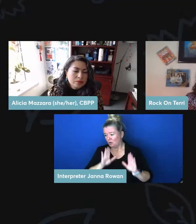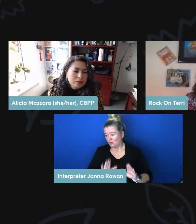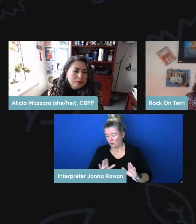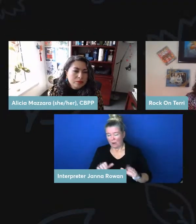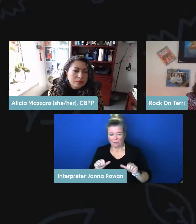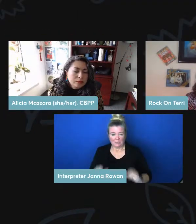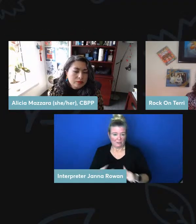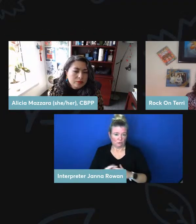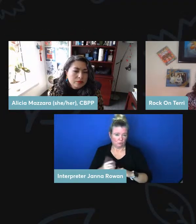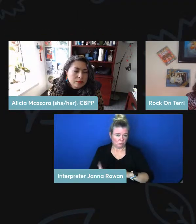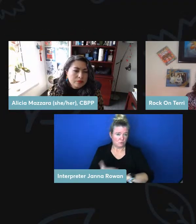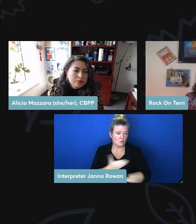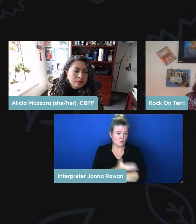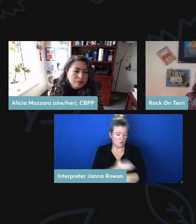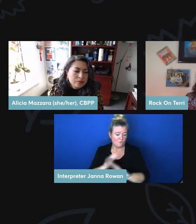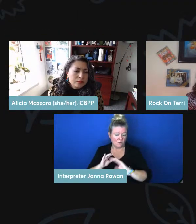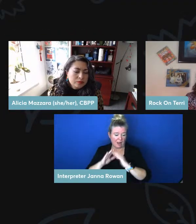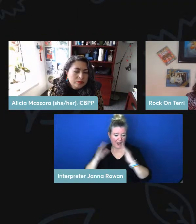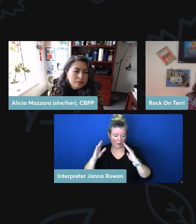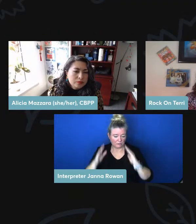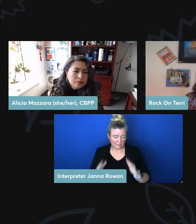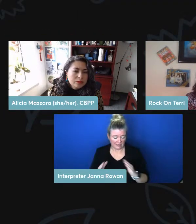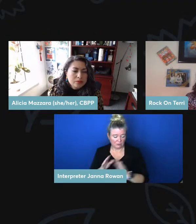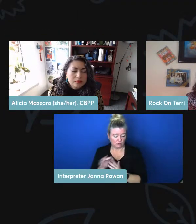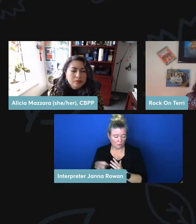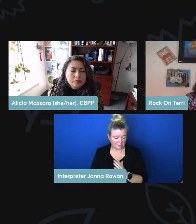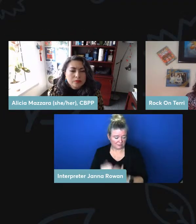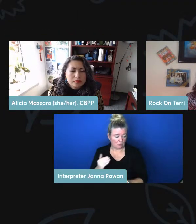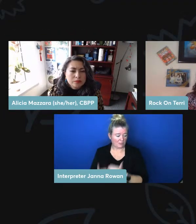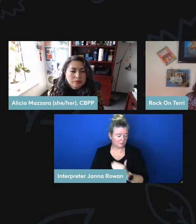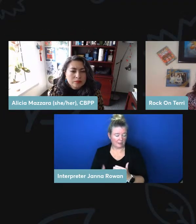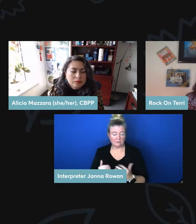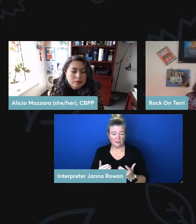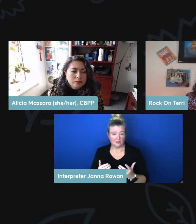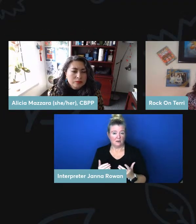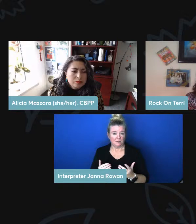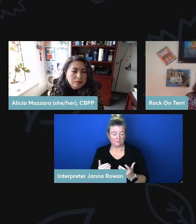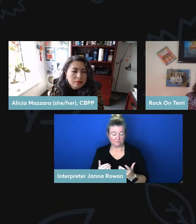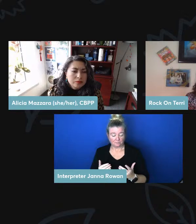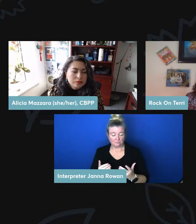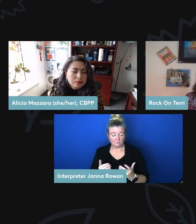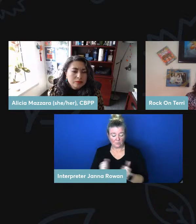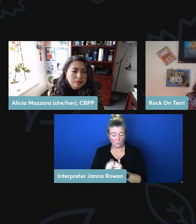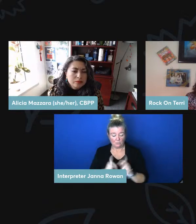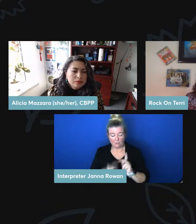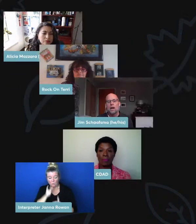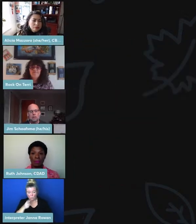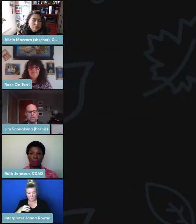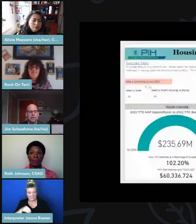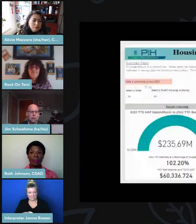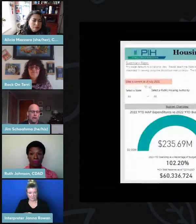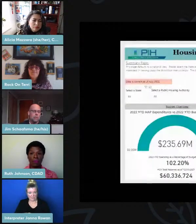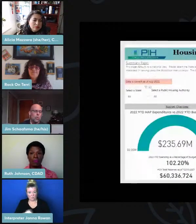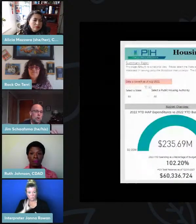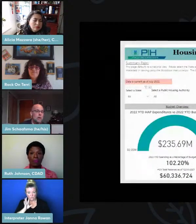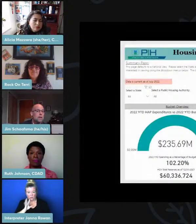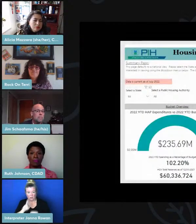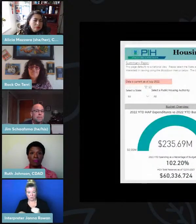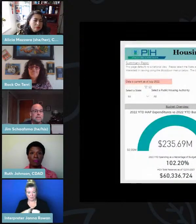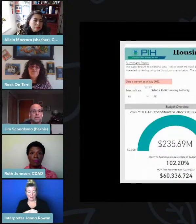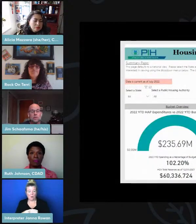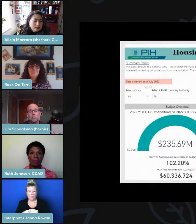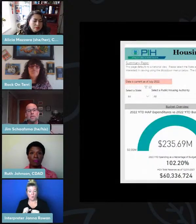to improve housing and housing choice prospects of its tenant participants that I'm going to talk a bit about,